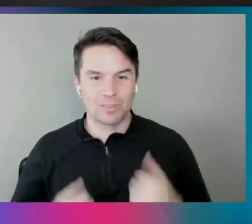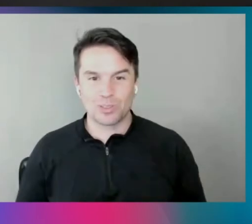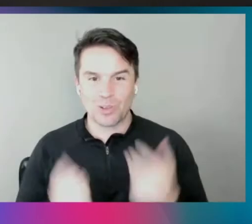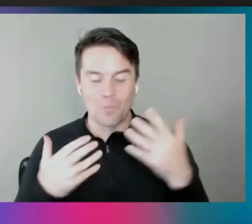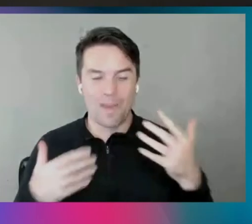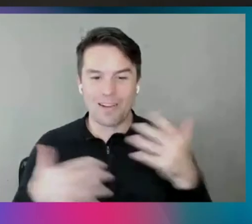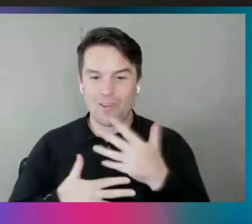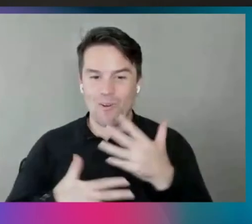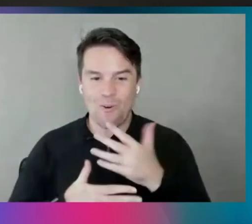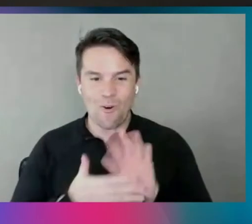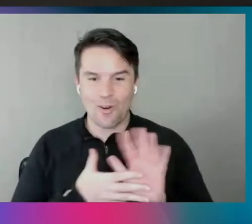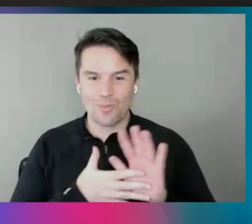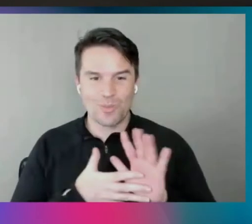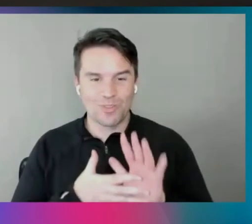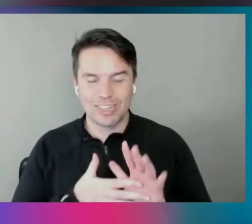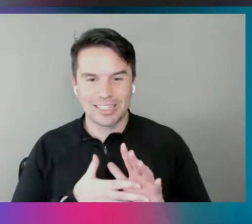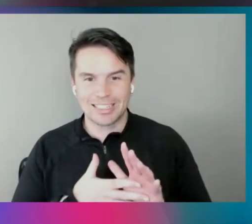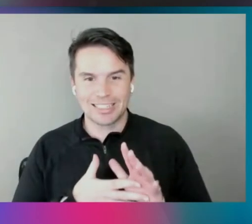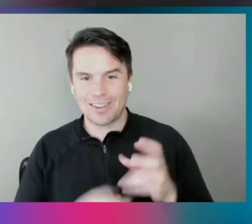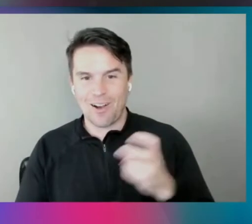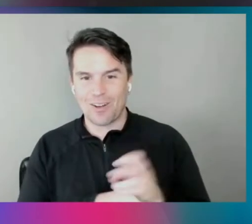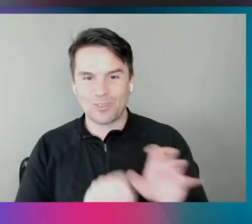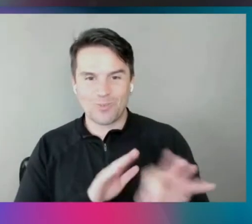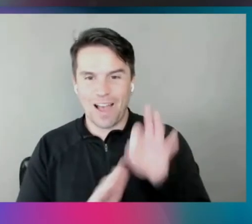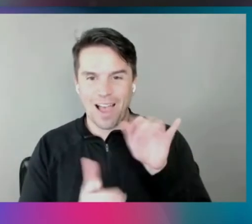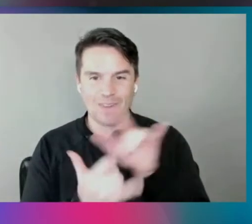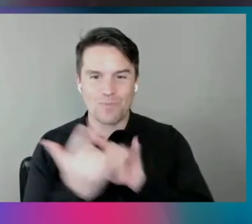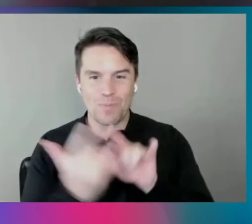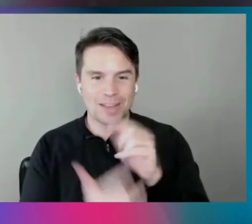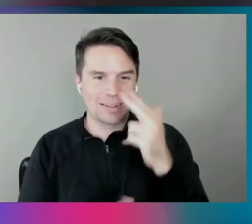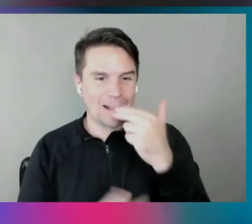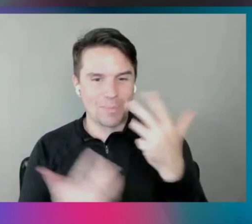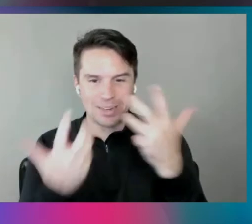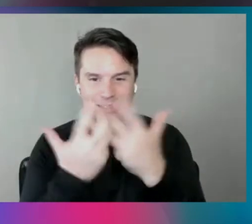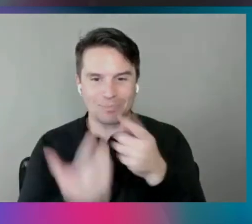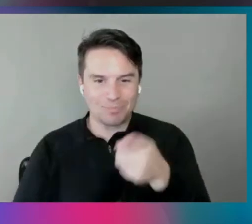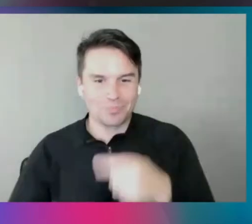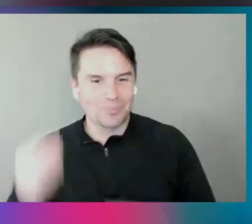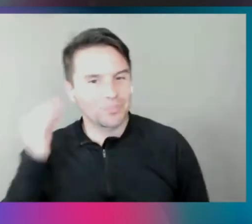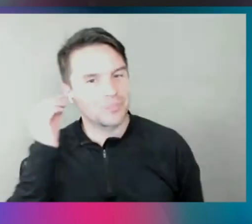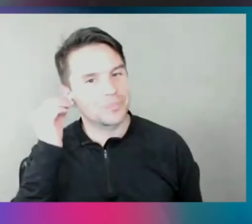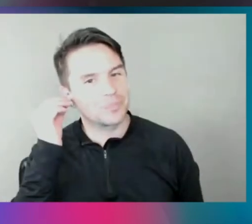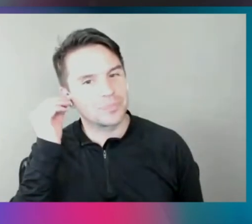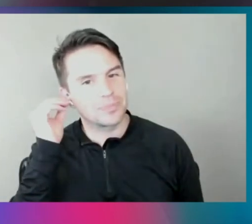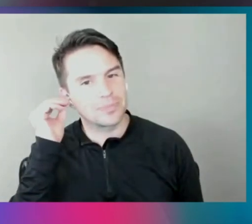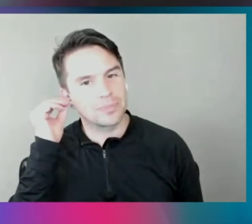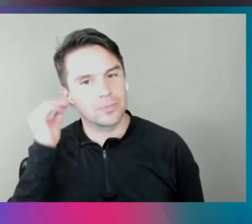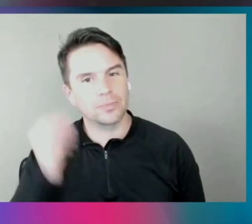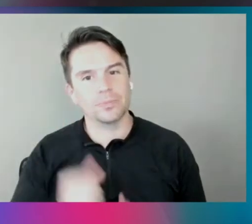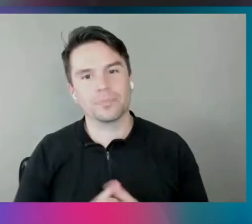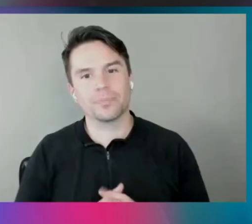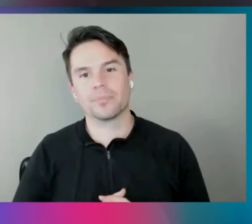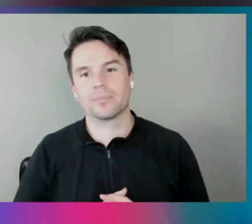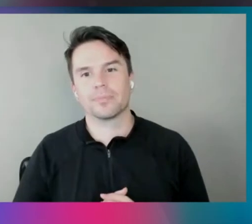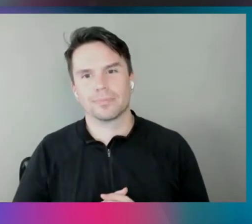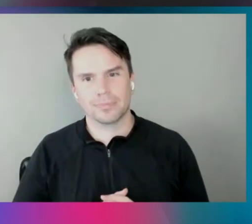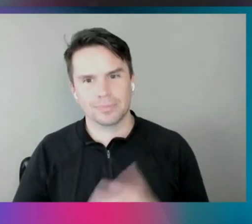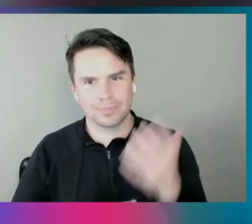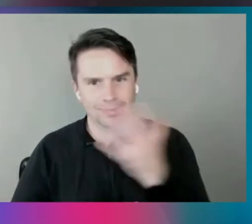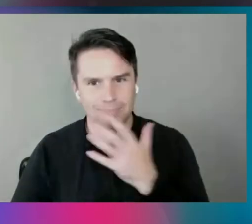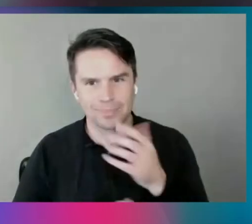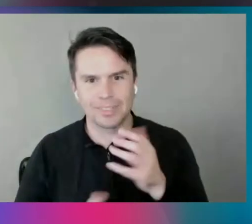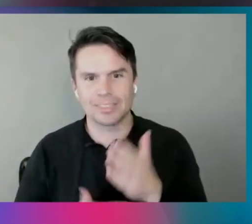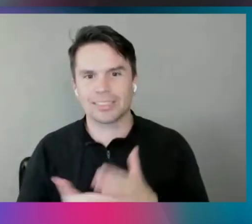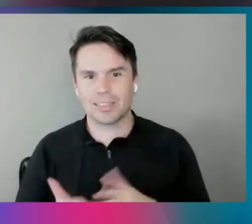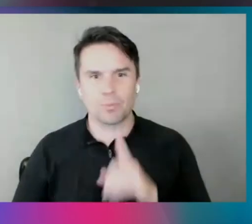know. So and bear in mind, I did send. Yeah, this is really horror movie. So I'm gonna get out